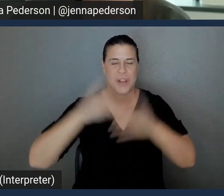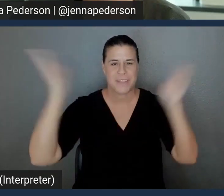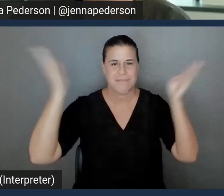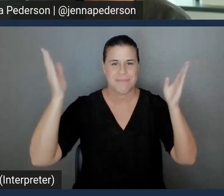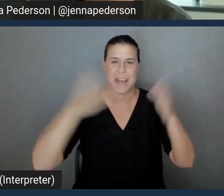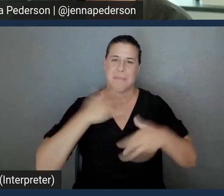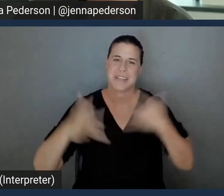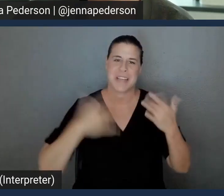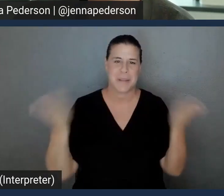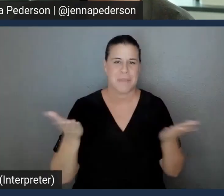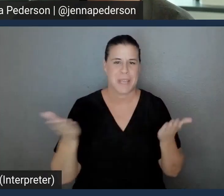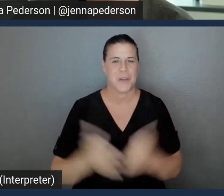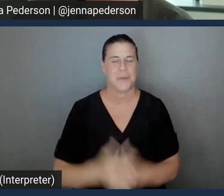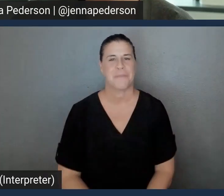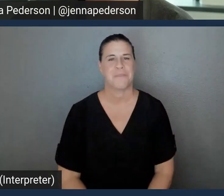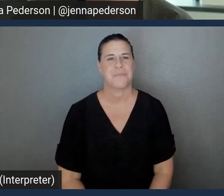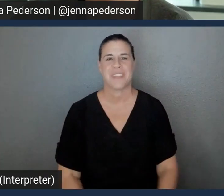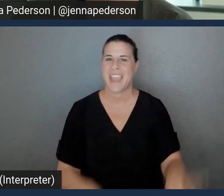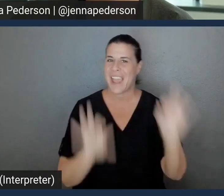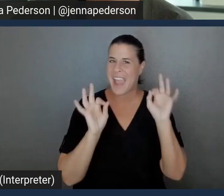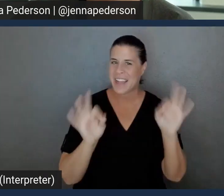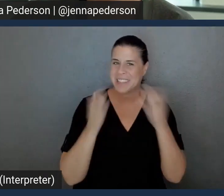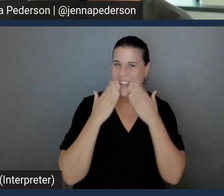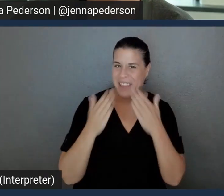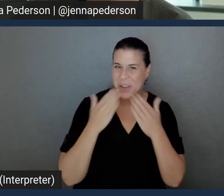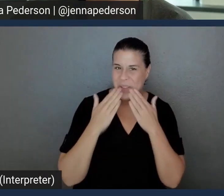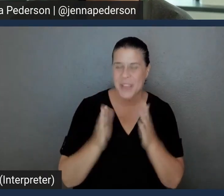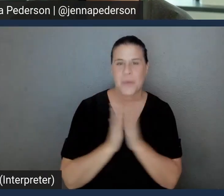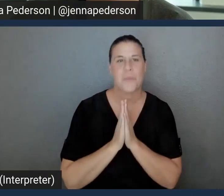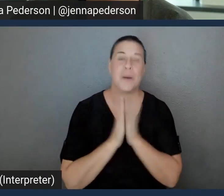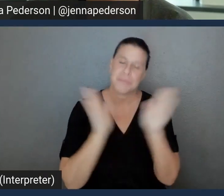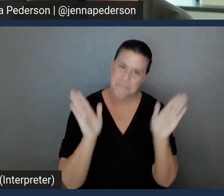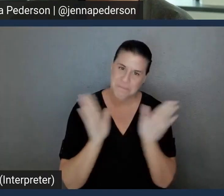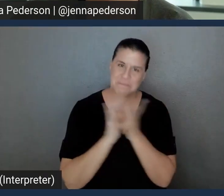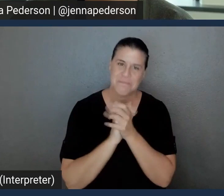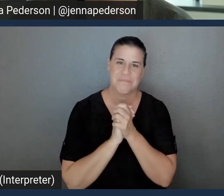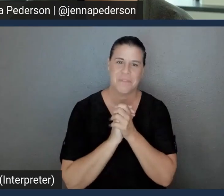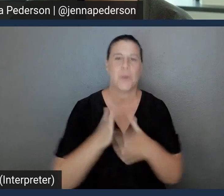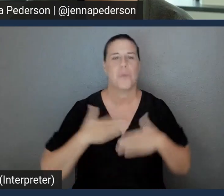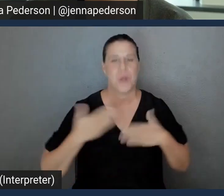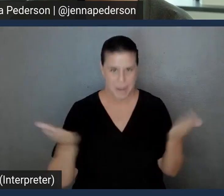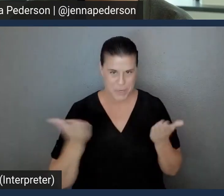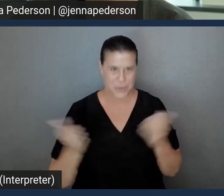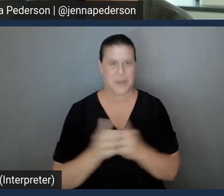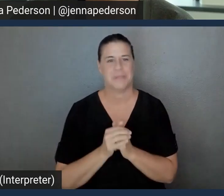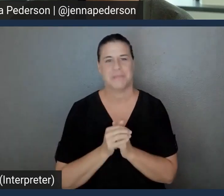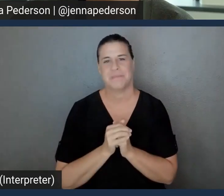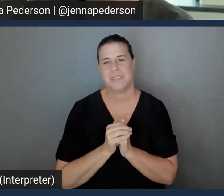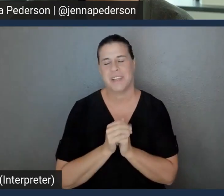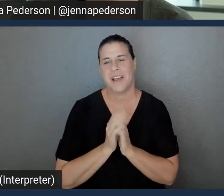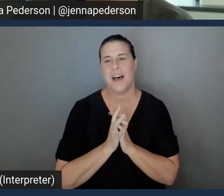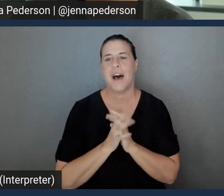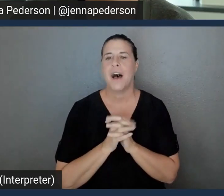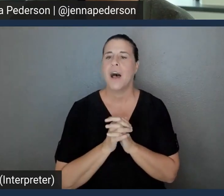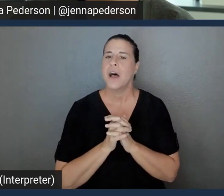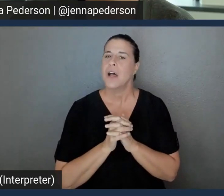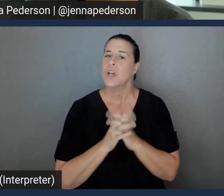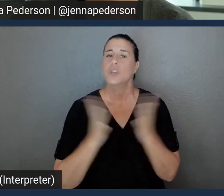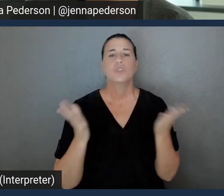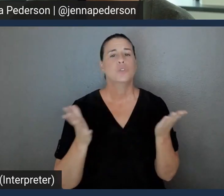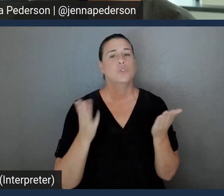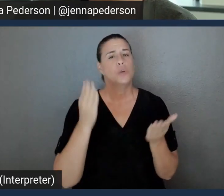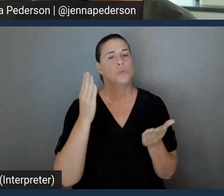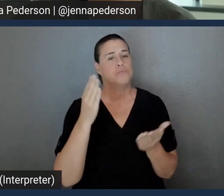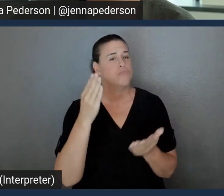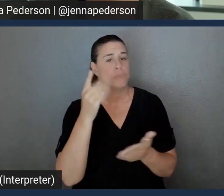here. Excellent. Thank you. Thank you. Well, we're glad you're here. So tell us, what are